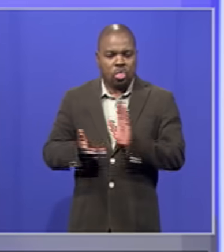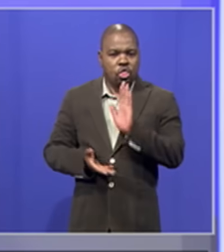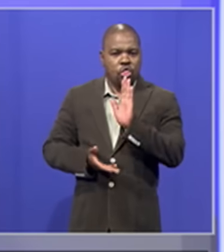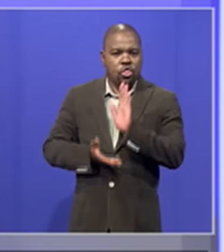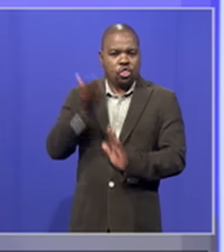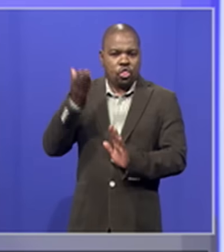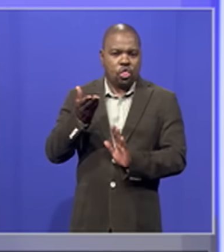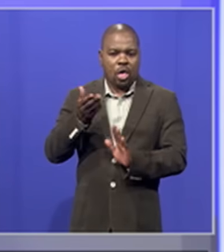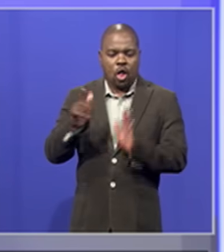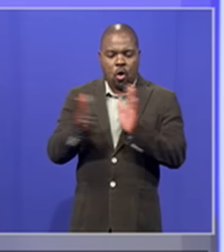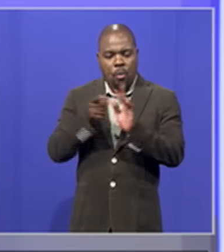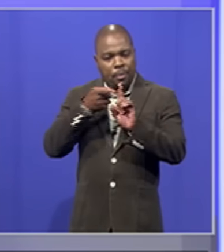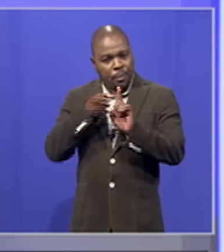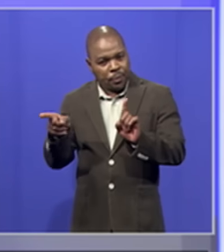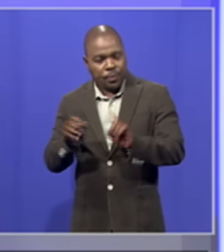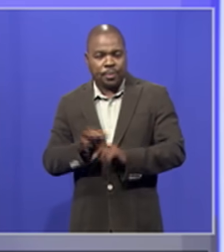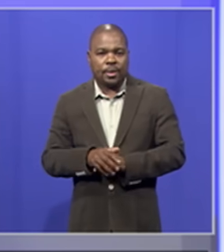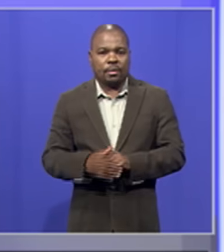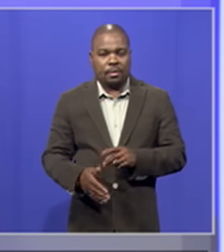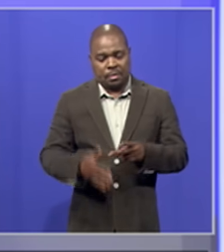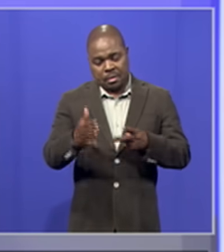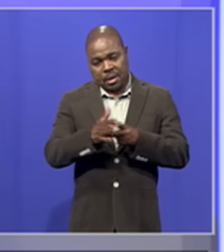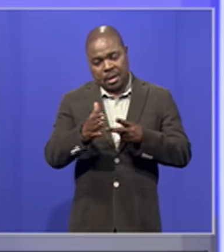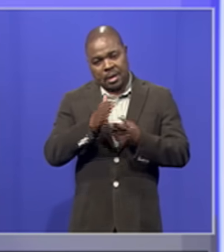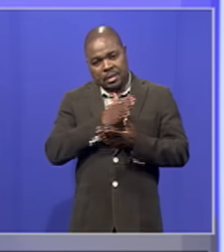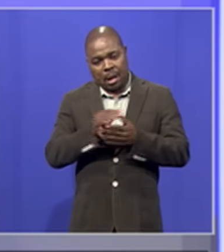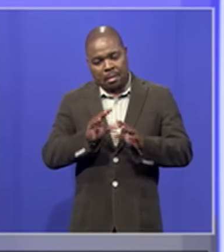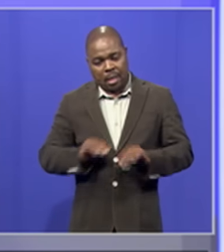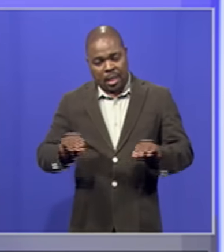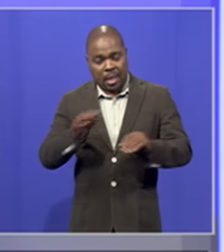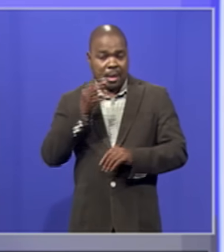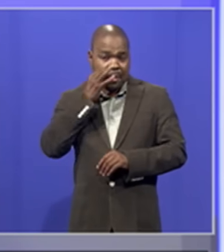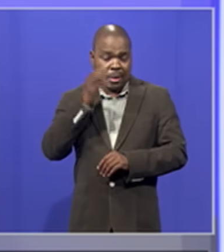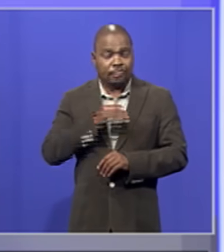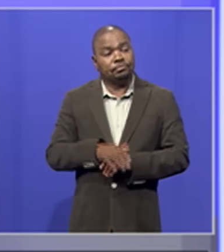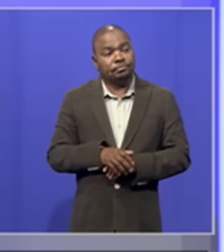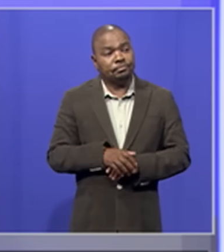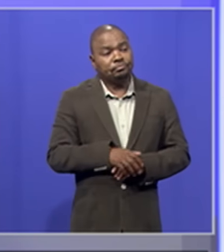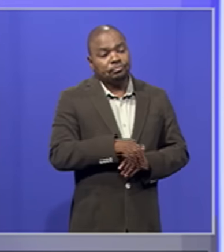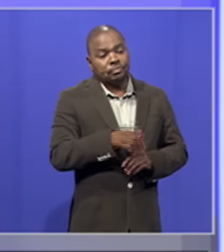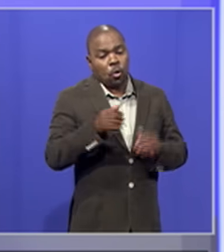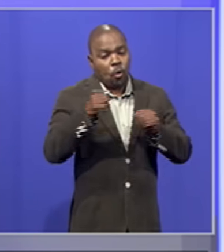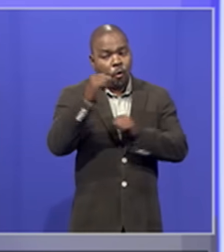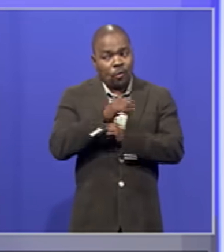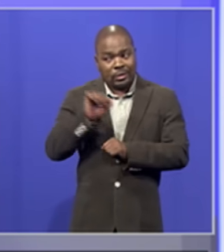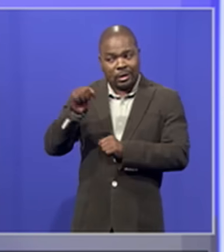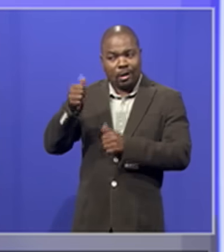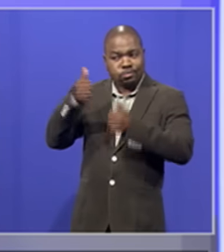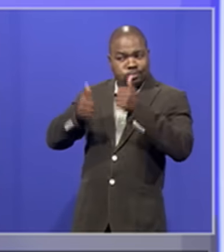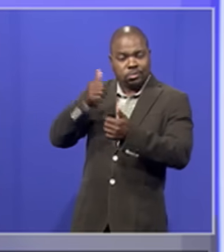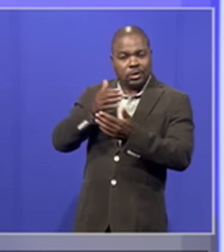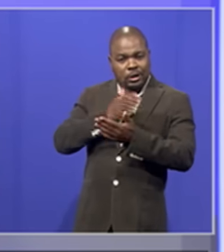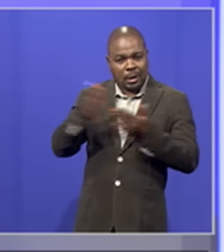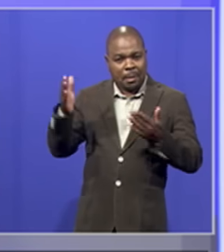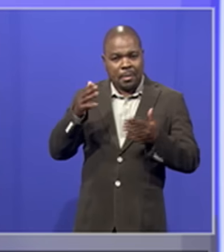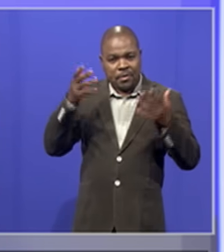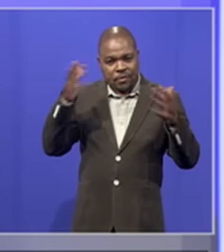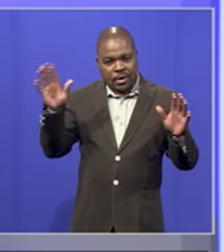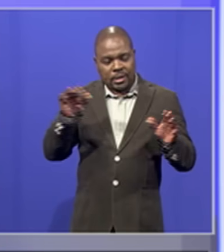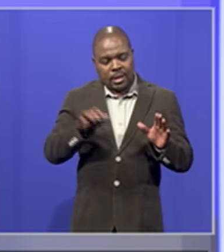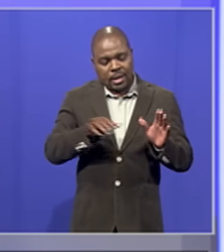yeo e sa amogelegego. Go bile le mabarebare gape a gore bahlankedi ba kantoro ya gagwe ba peleng ba go gobišitše leina